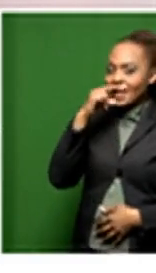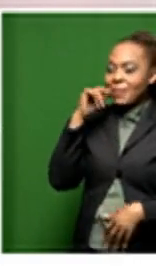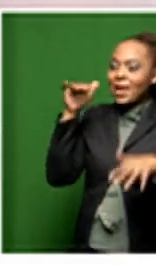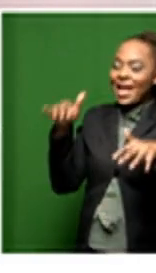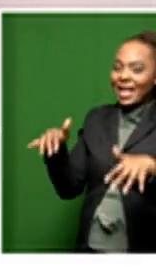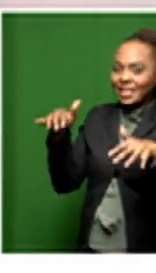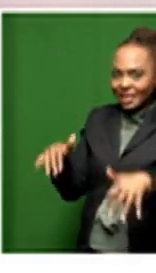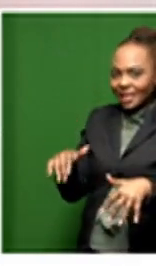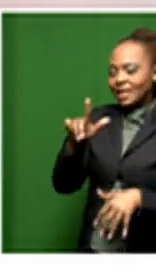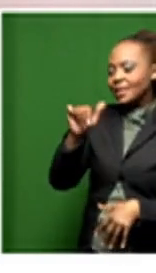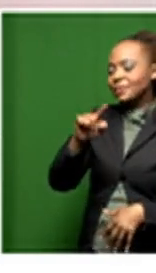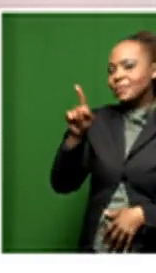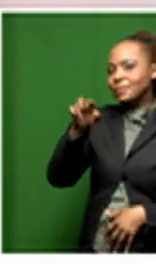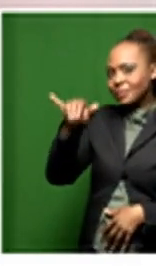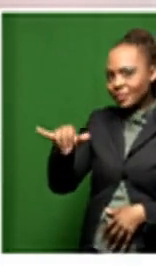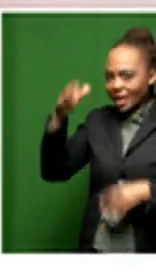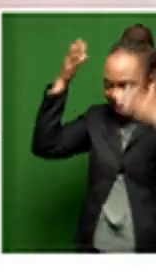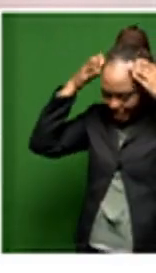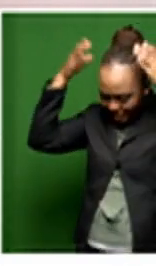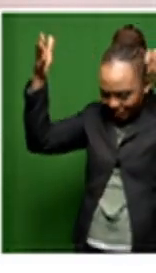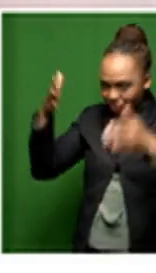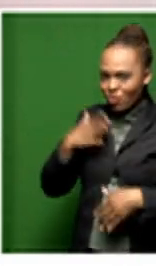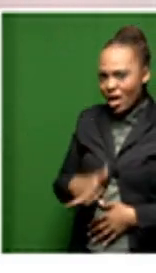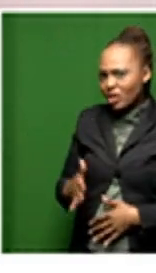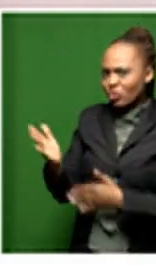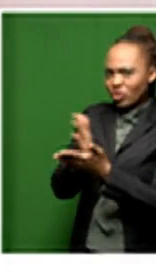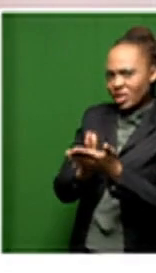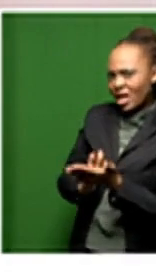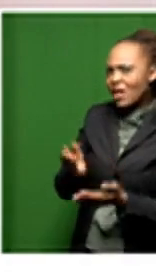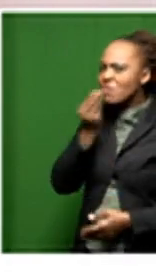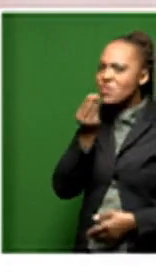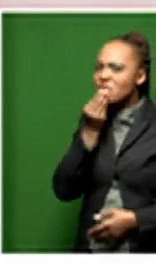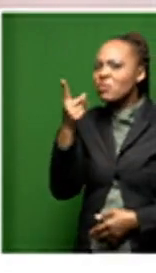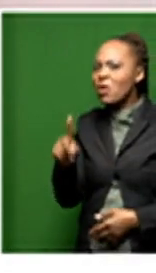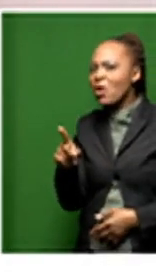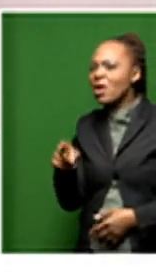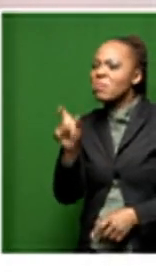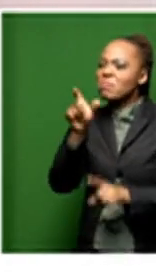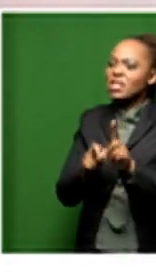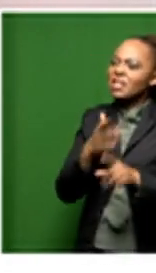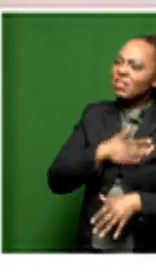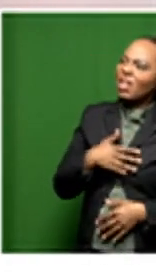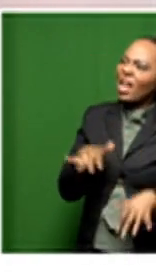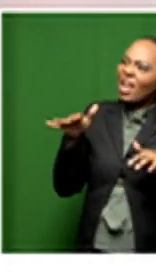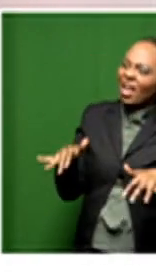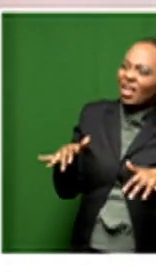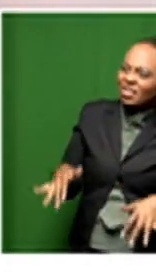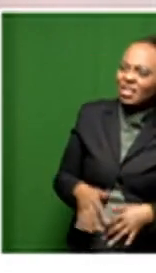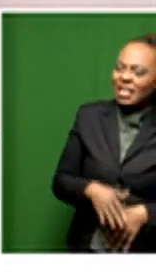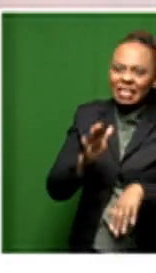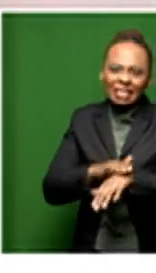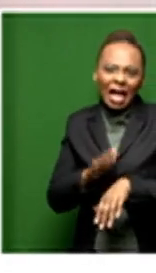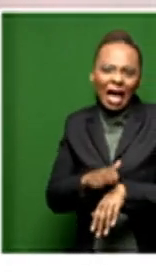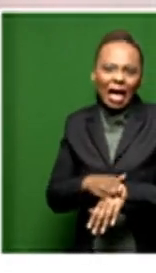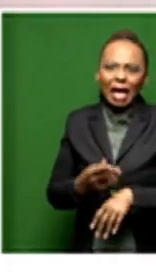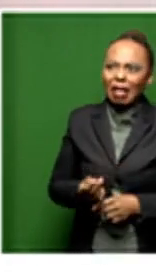want to share, more food ideas or food preparation ideas as to which one I should go for? If I don't have the time, yet I